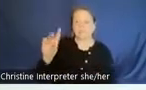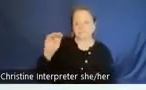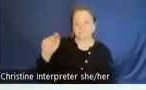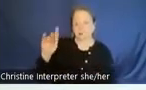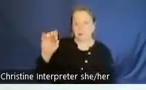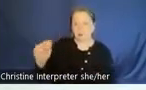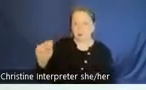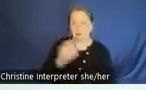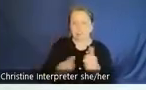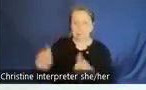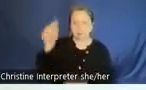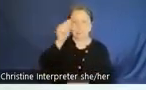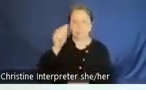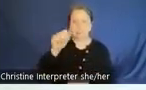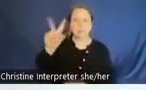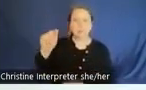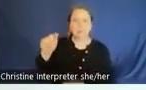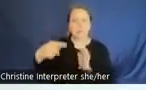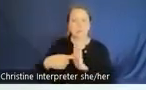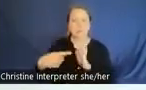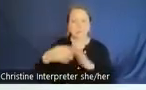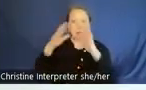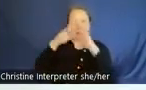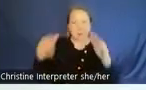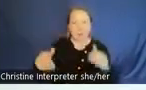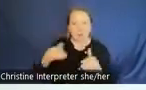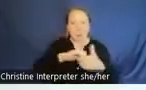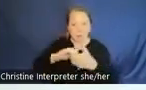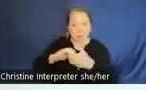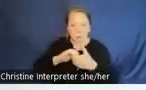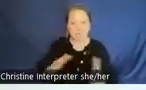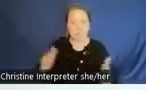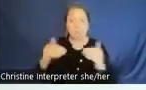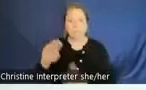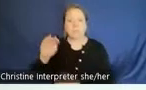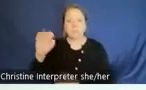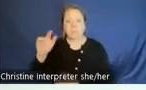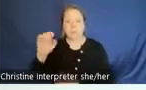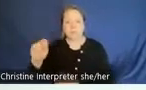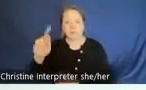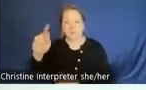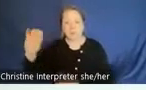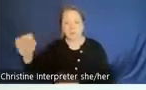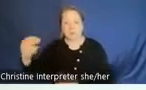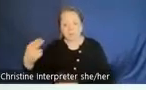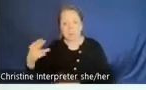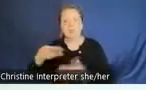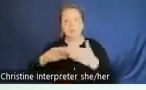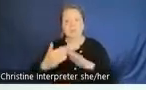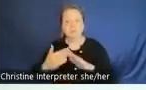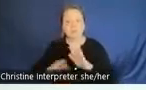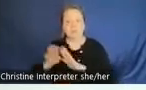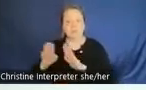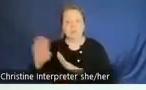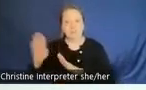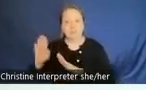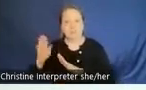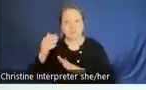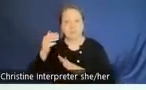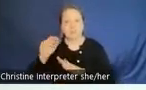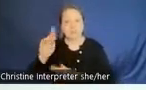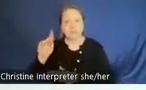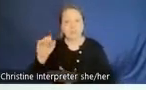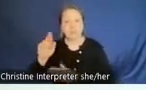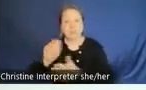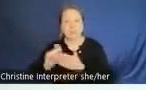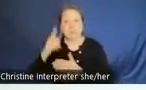of the Vermont Affordable Housing Coalition. Megan Roche, Community Development Underwriter for the Vermont Housing Finance